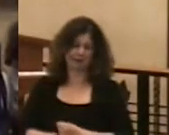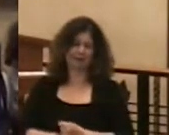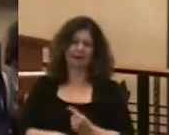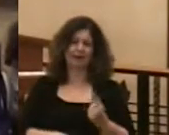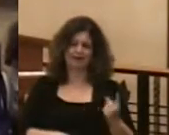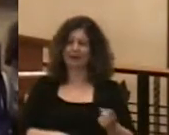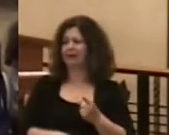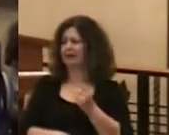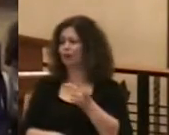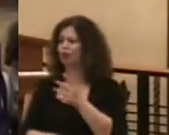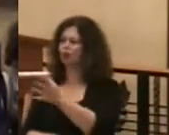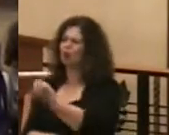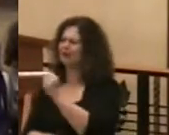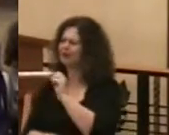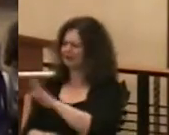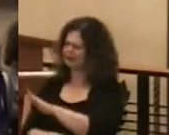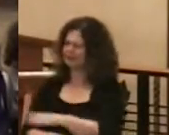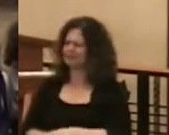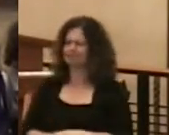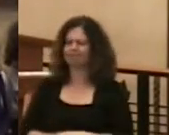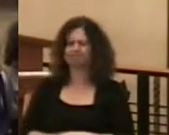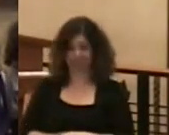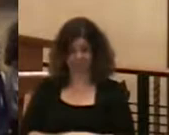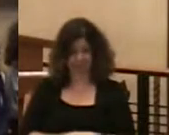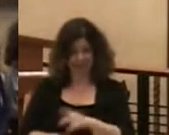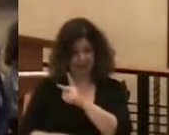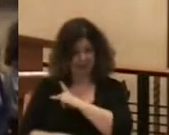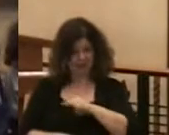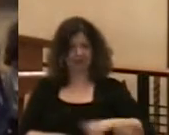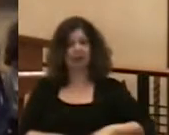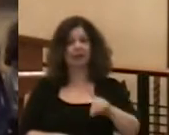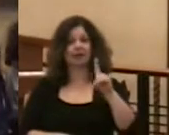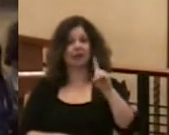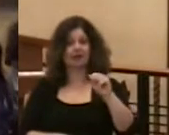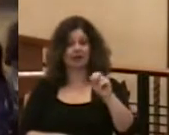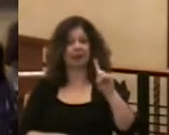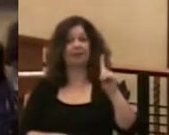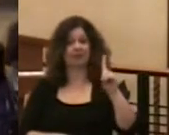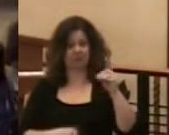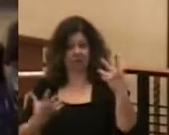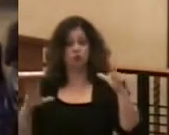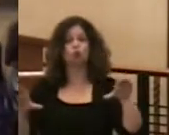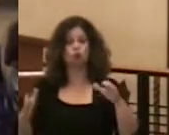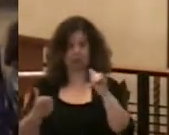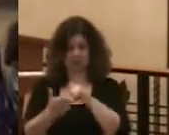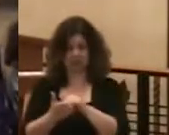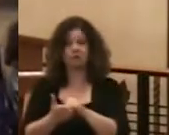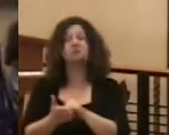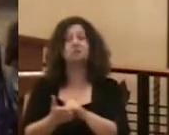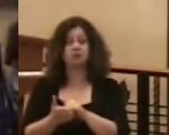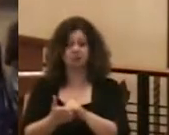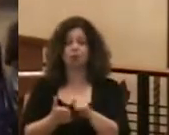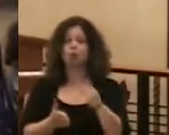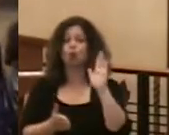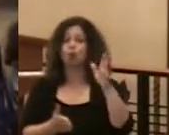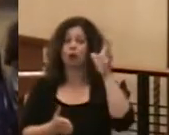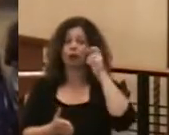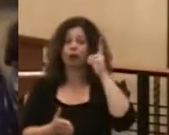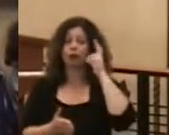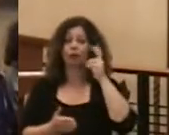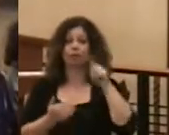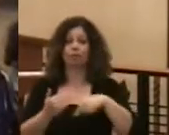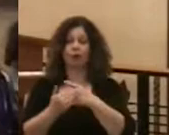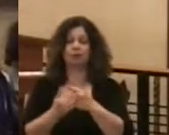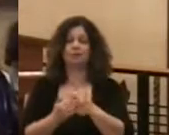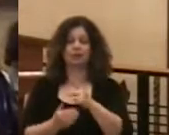King David did that. You're going to hear a lot about King David's sins. Even heroes can be